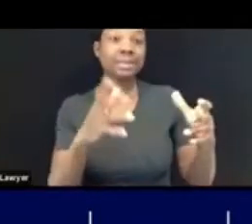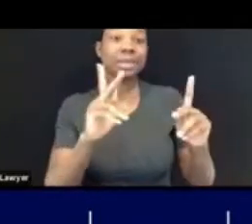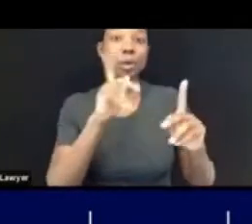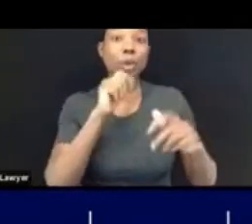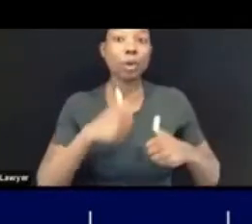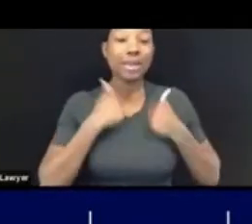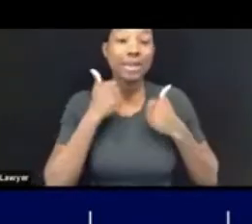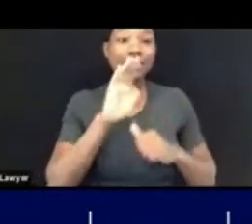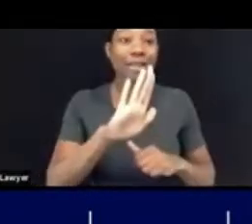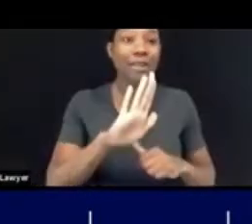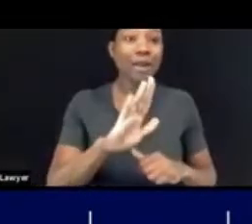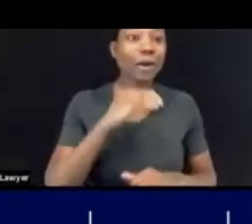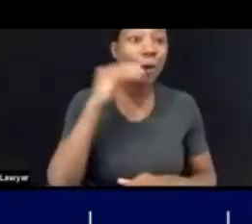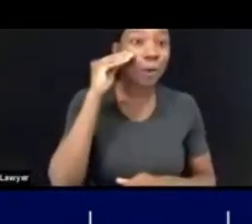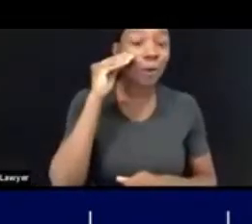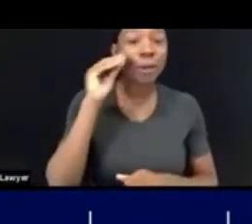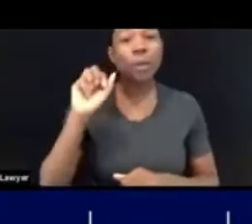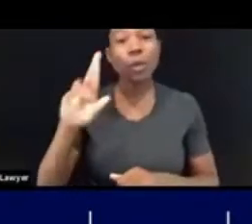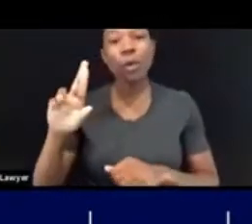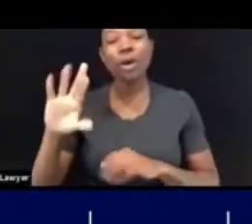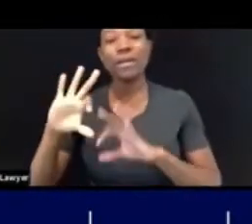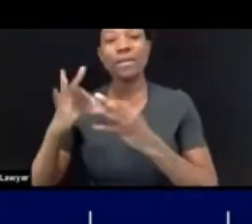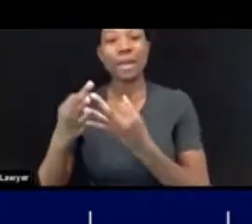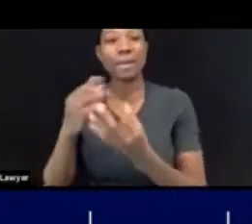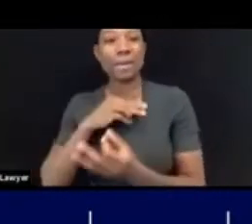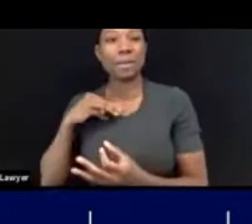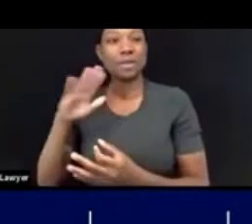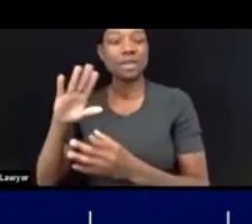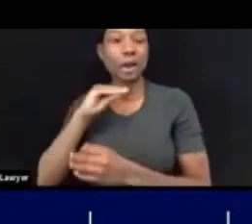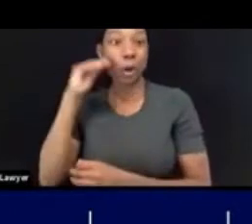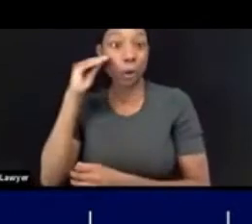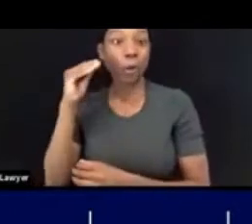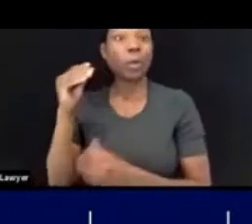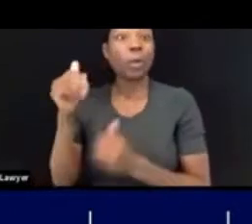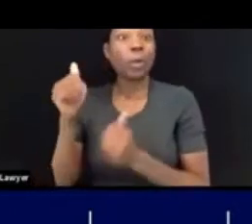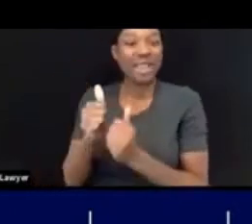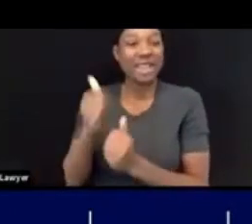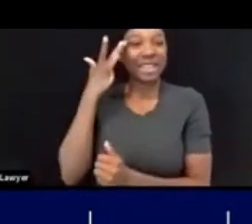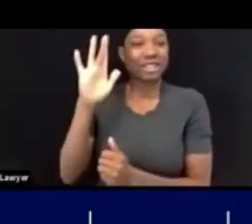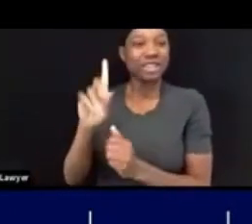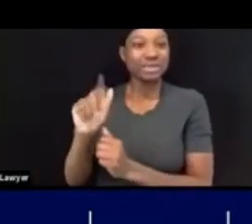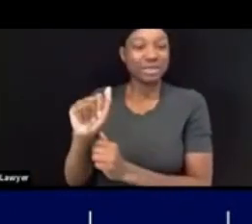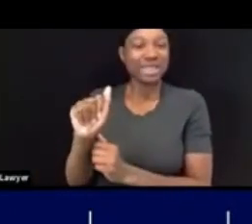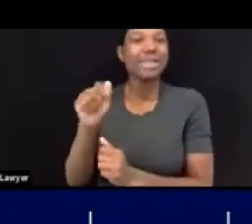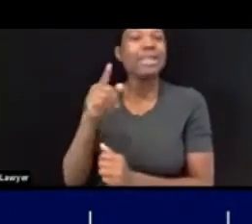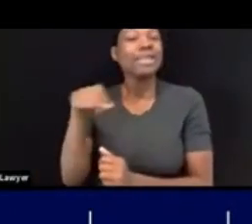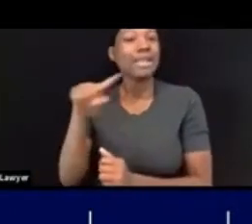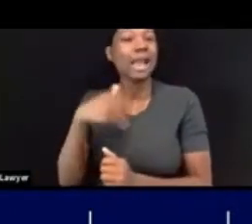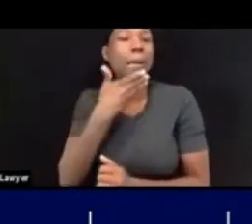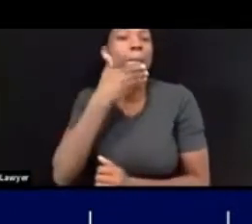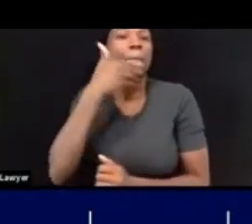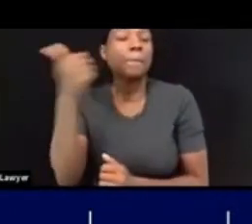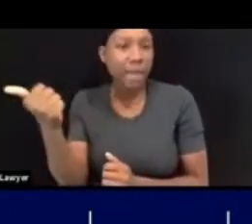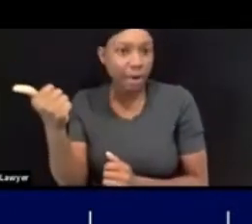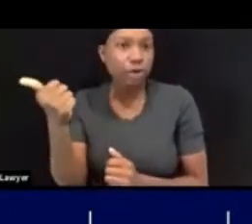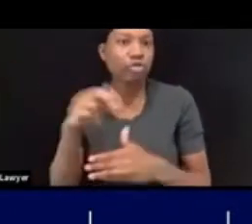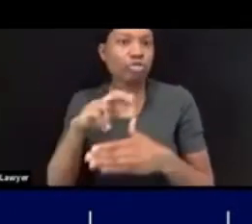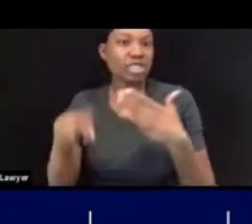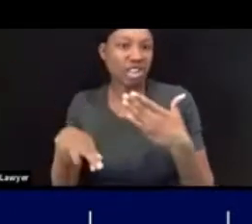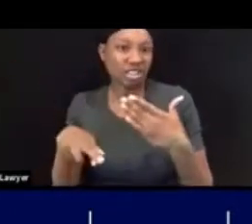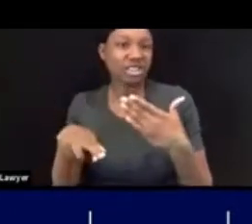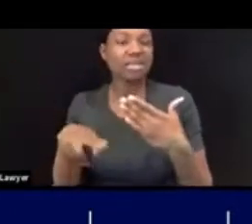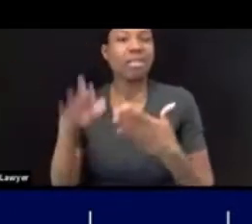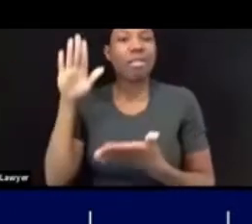developmental disability actually were doing better than the general population, had case fatality rates lower. But those